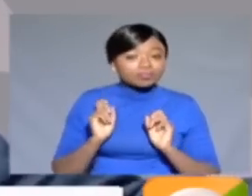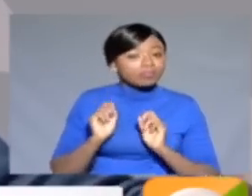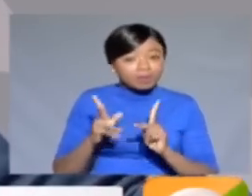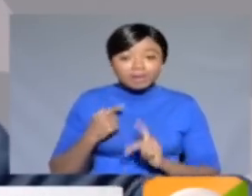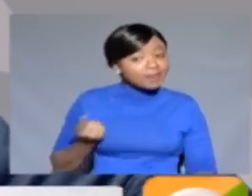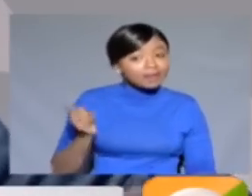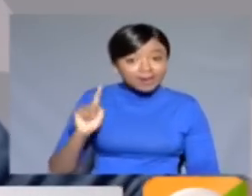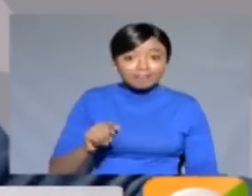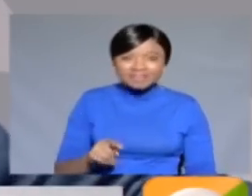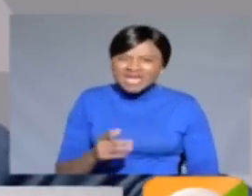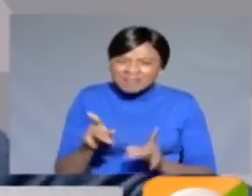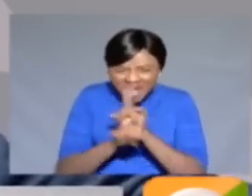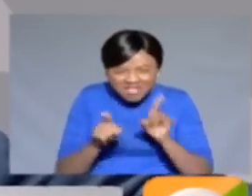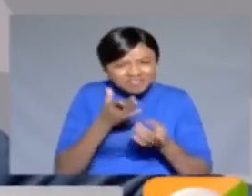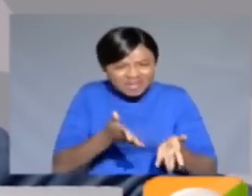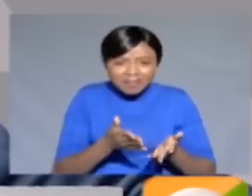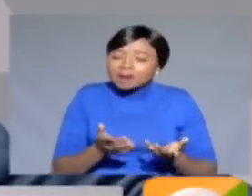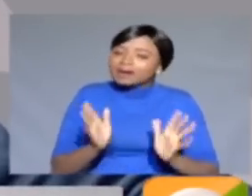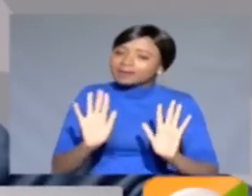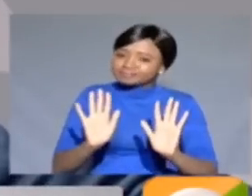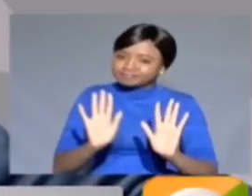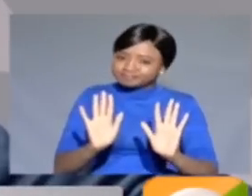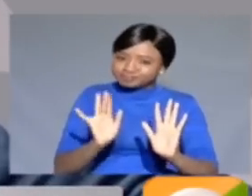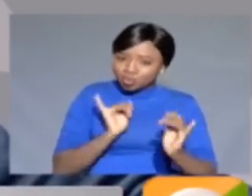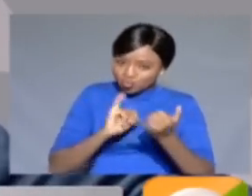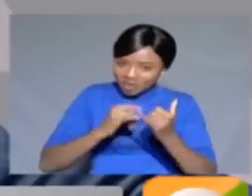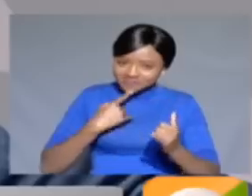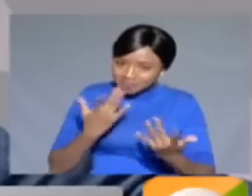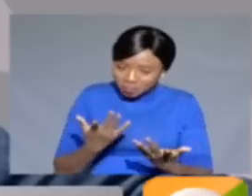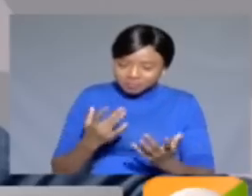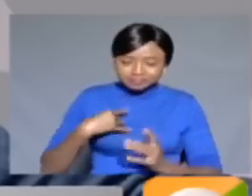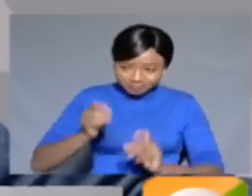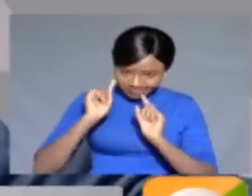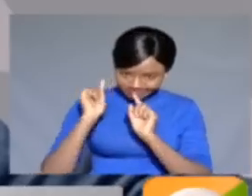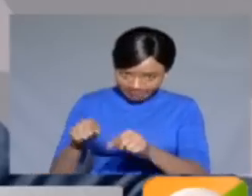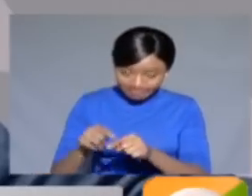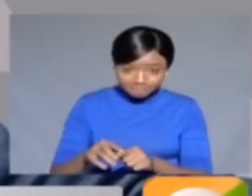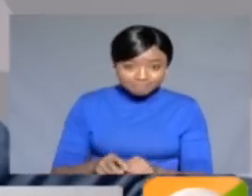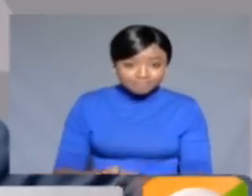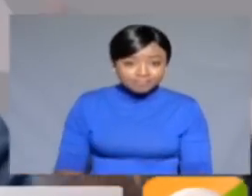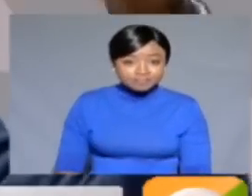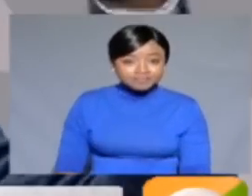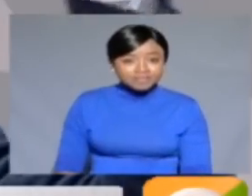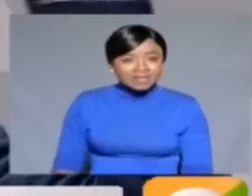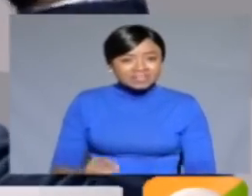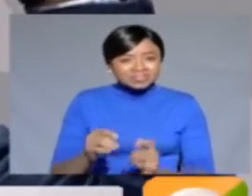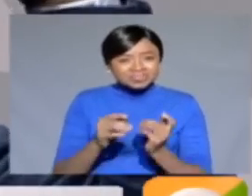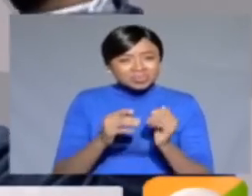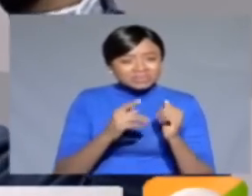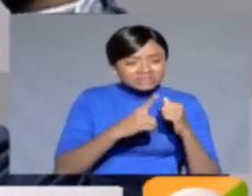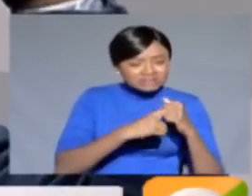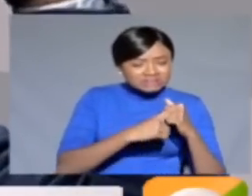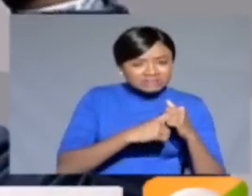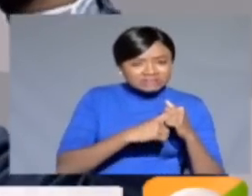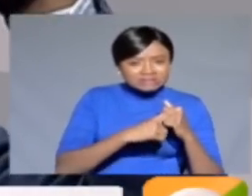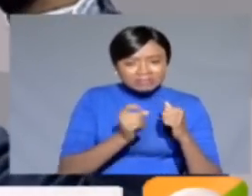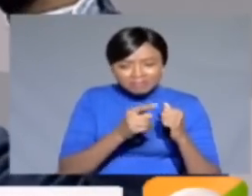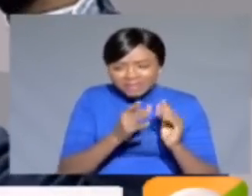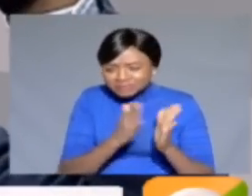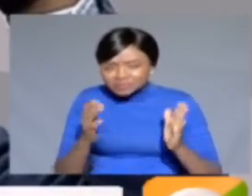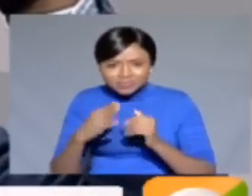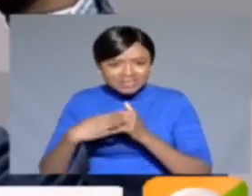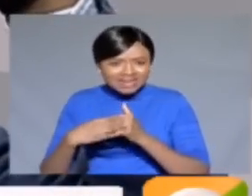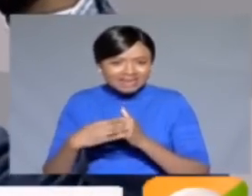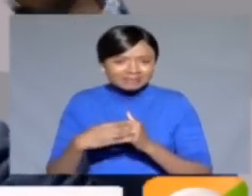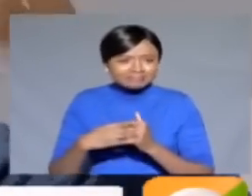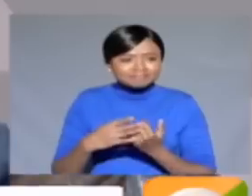what about everything here? She says, you know, we'll fix that. And when we were told it was 6 to 9 months, you know, being a Safaricom person, you